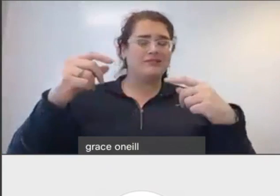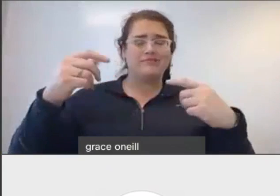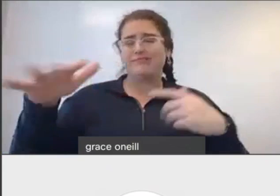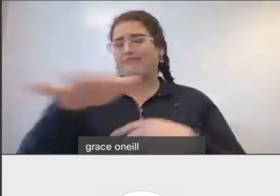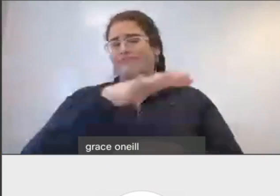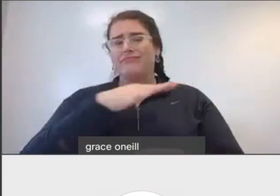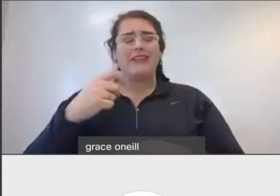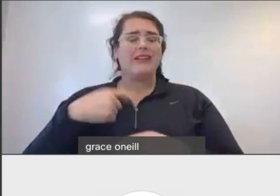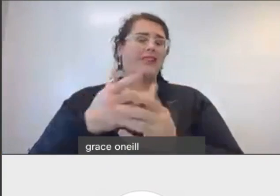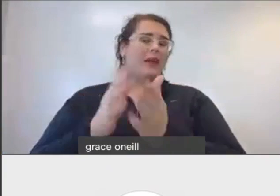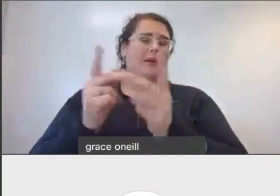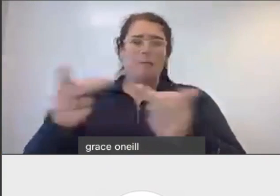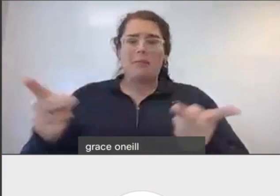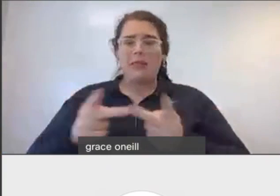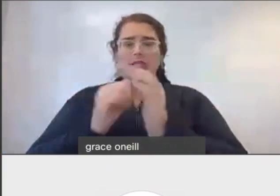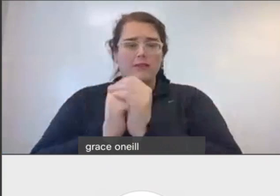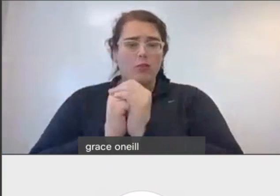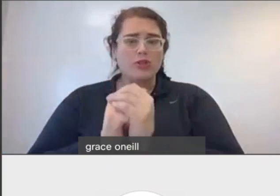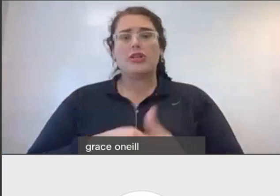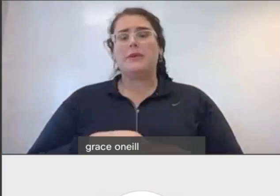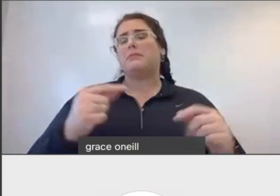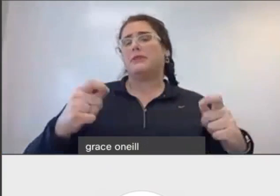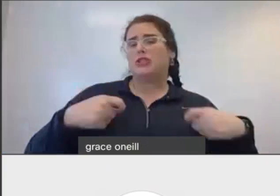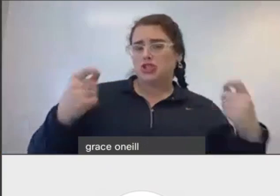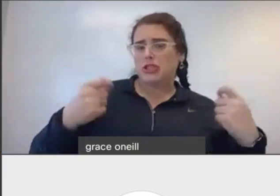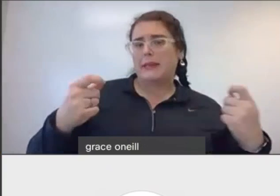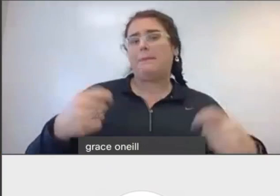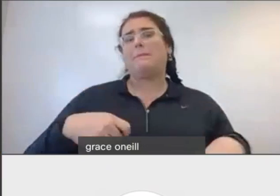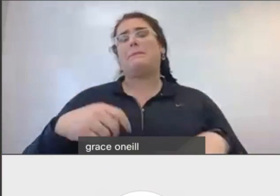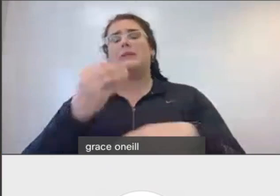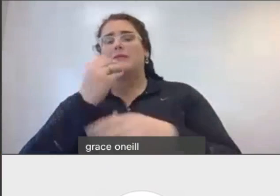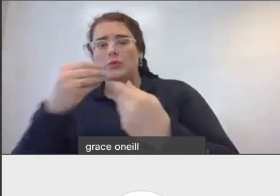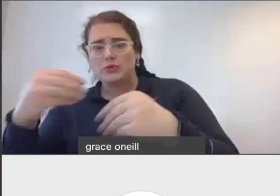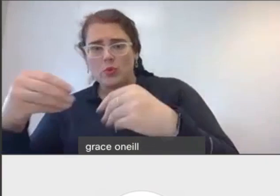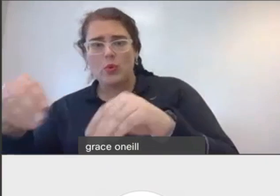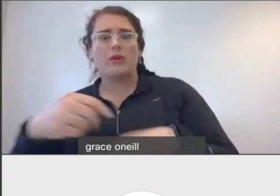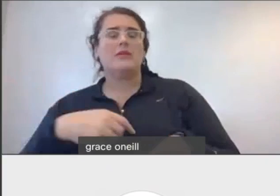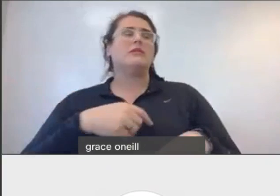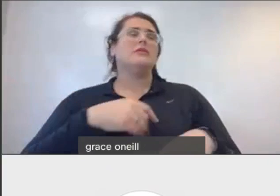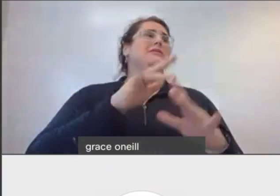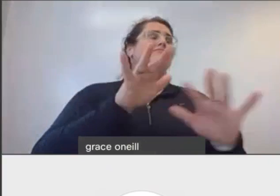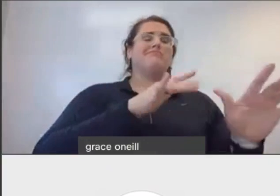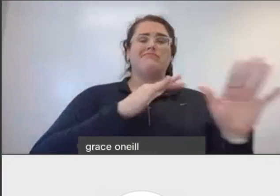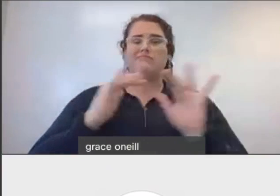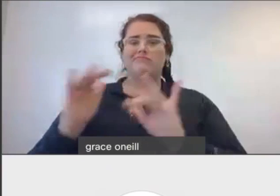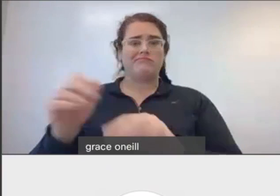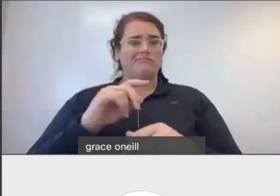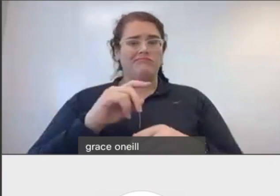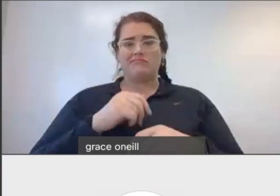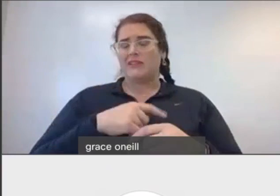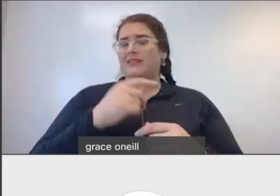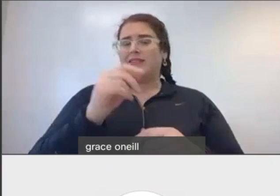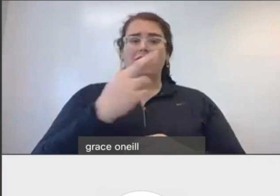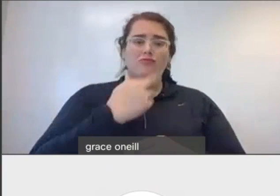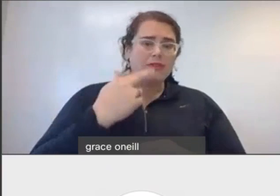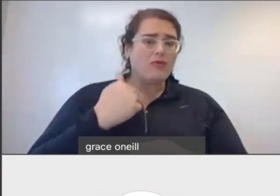worship, gyms, recreational facilities, grocery stores, none of these beginning March 1st will